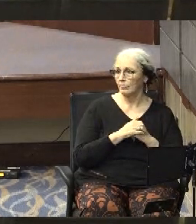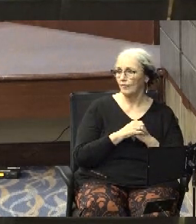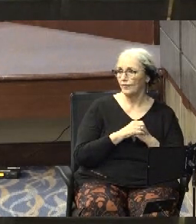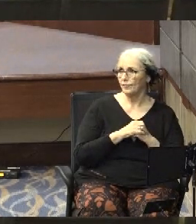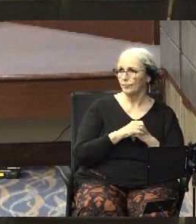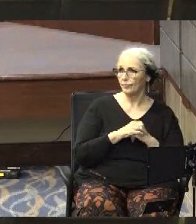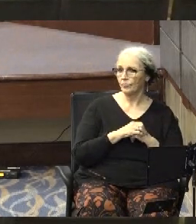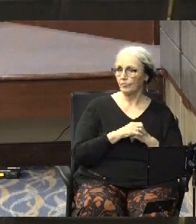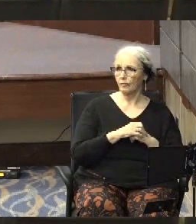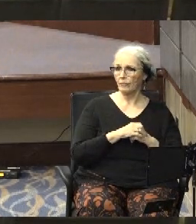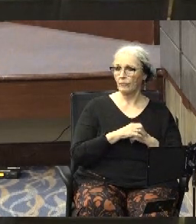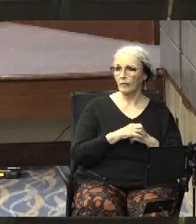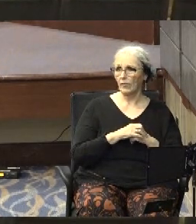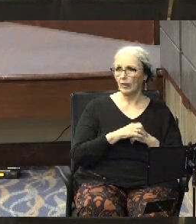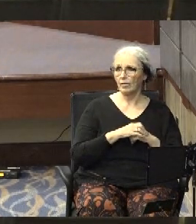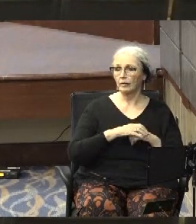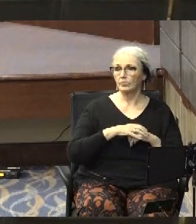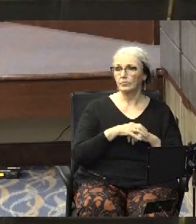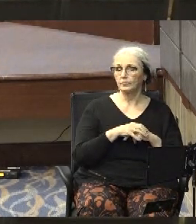Thank you, Bradley.